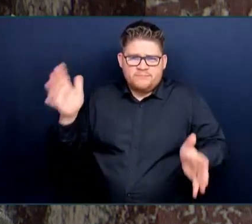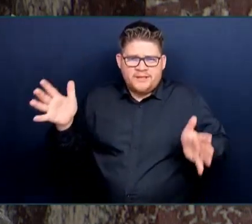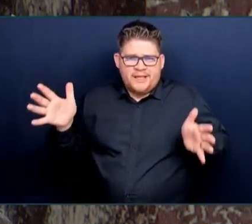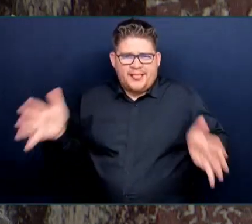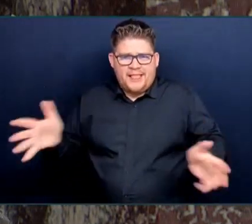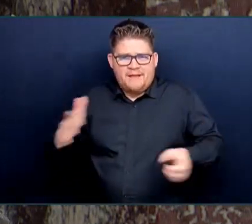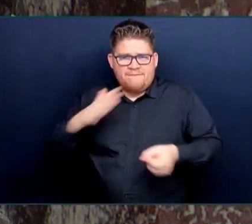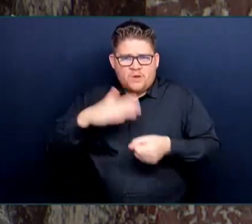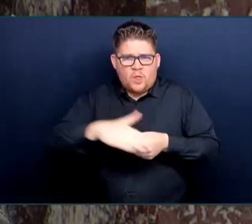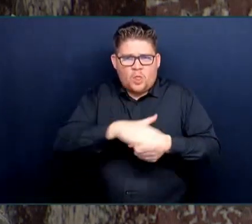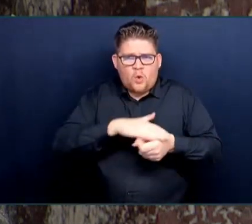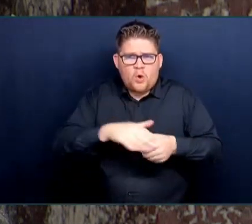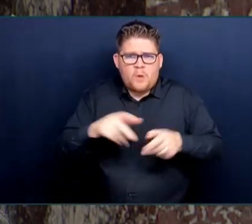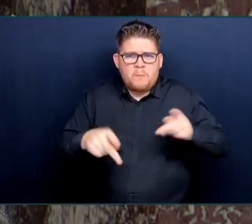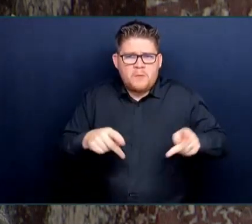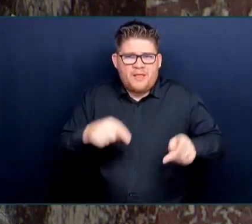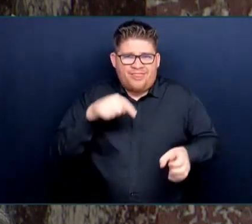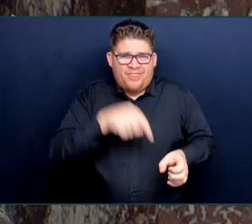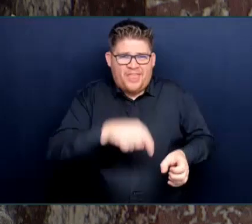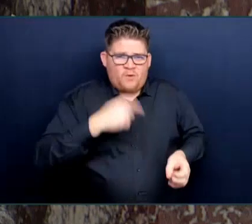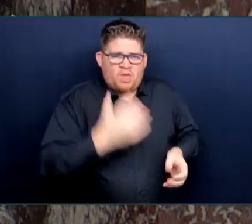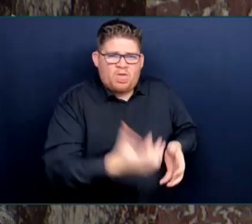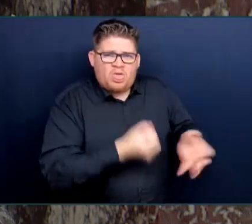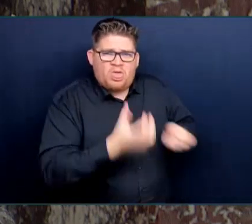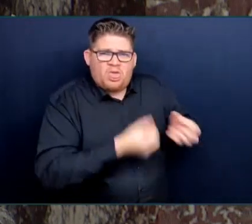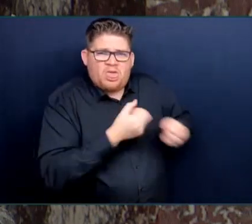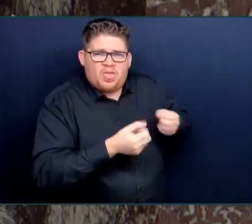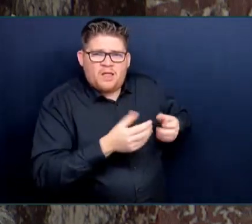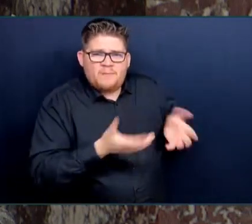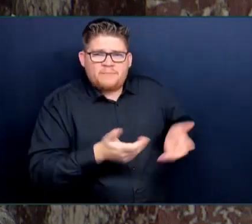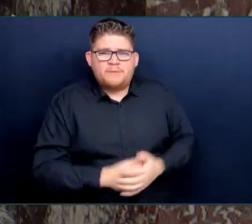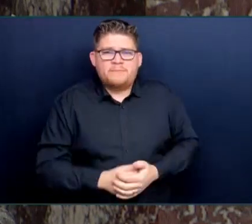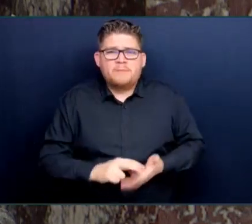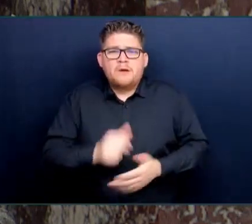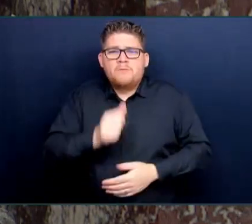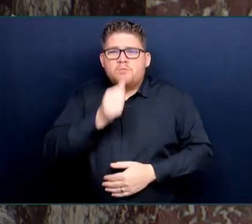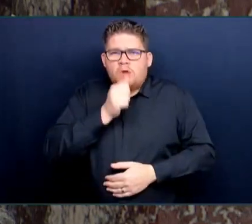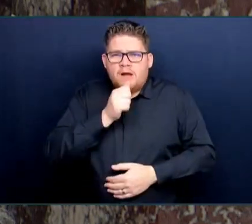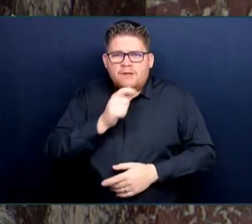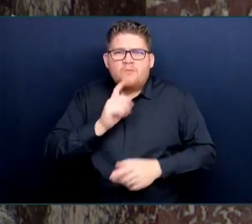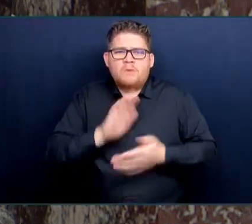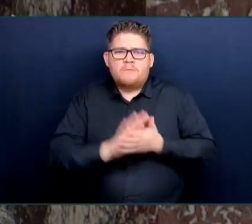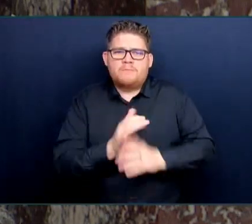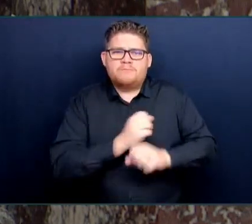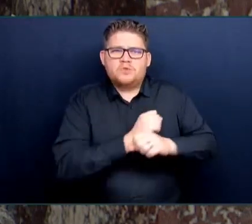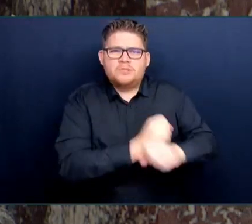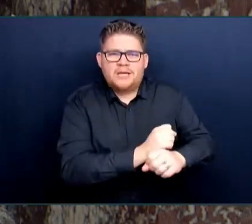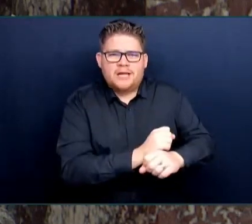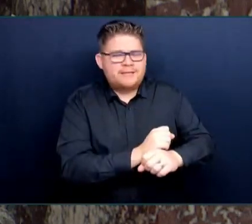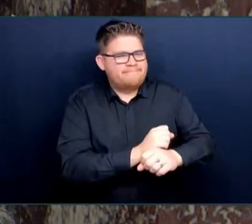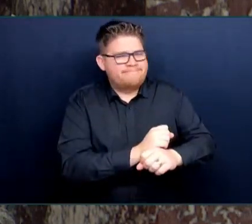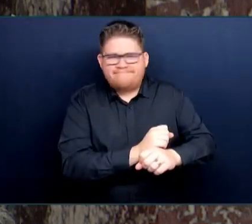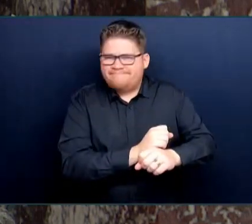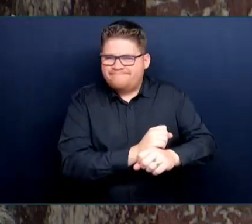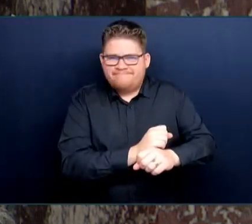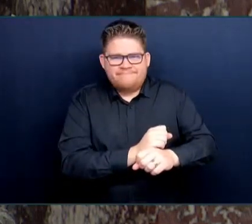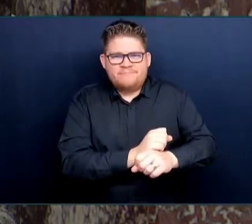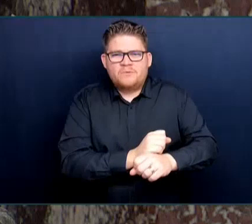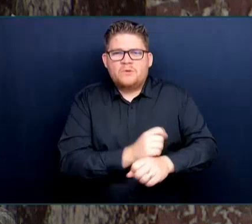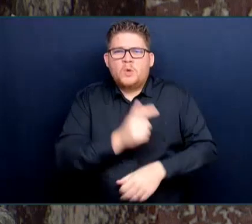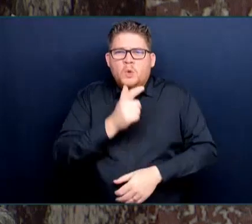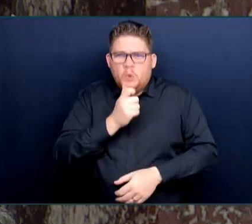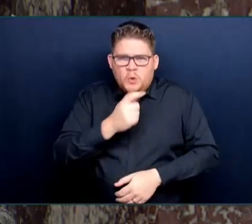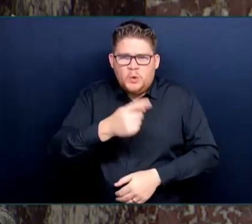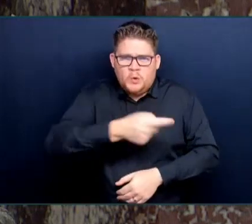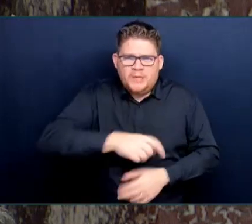and only privatizing them will protect them. But it is only local people who look after resources, the